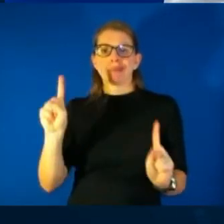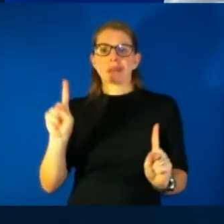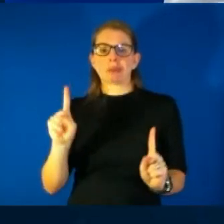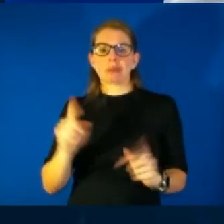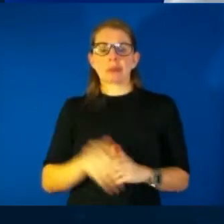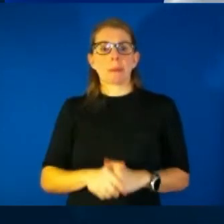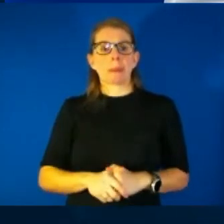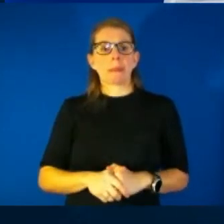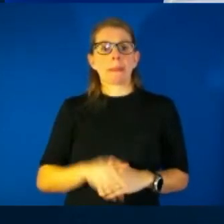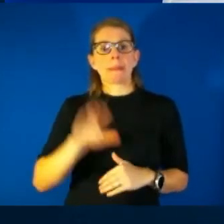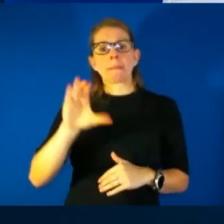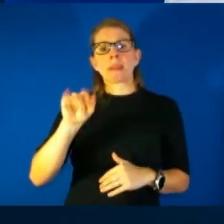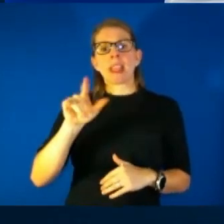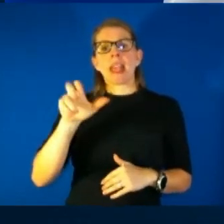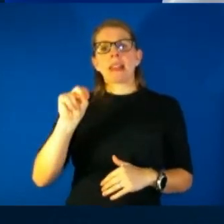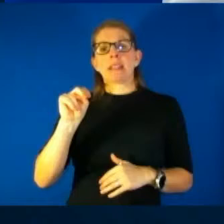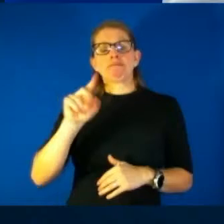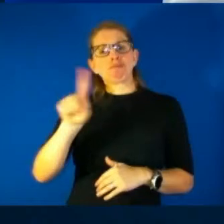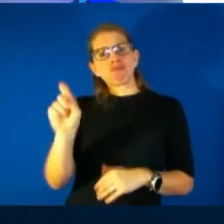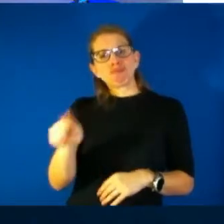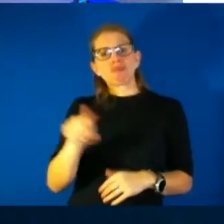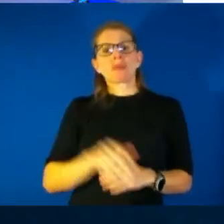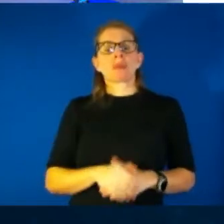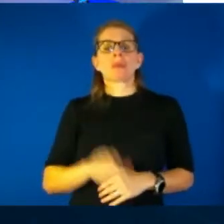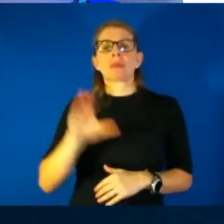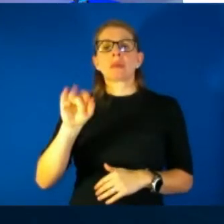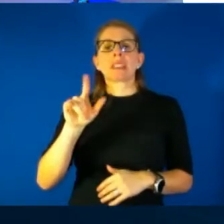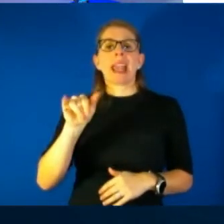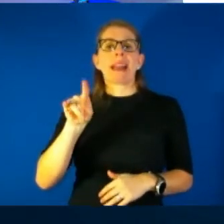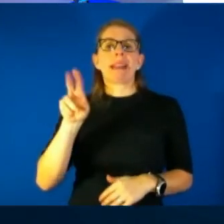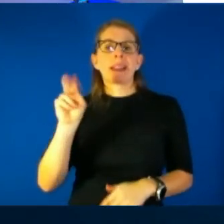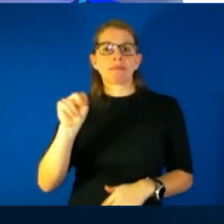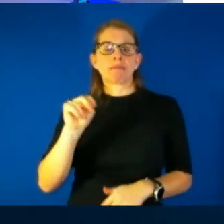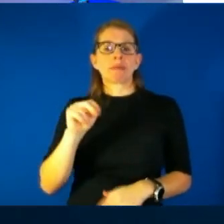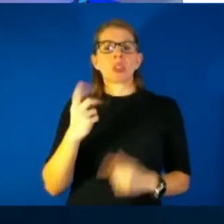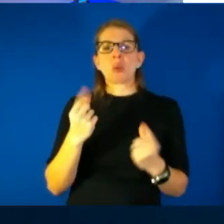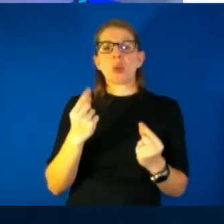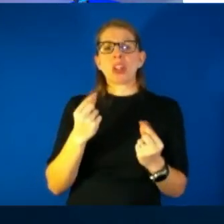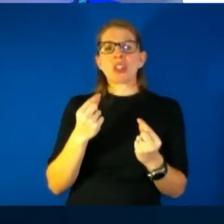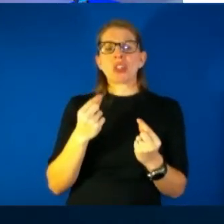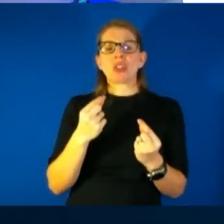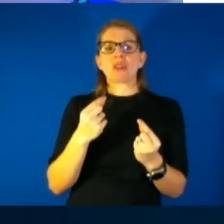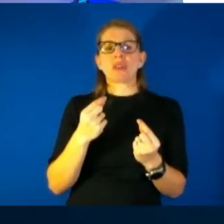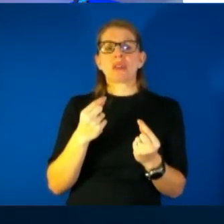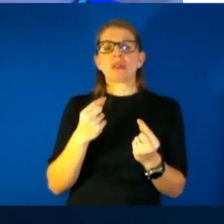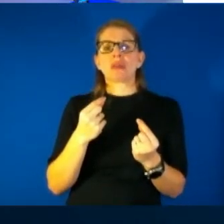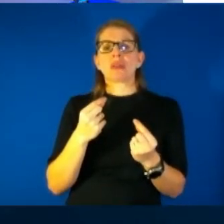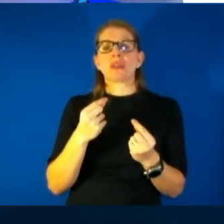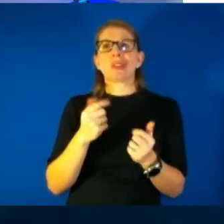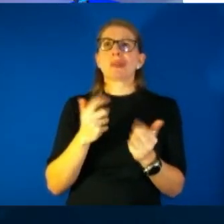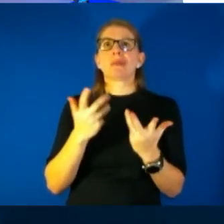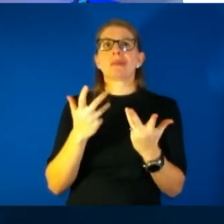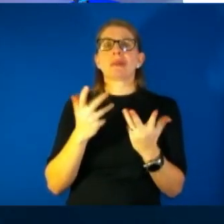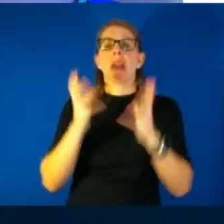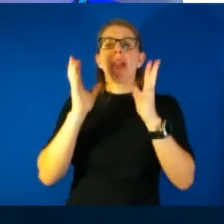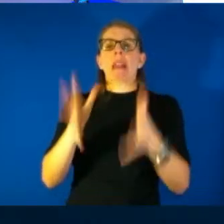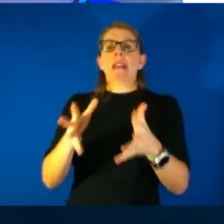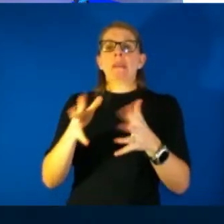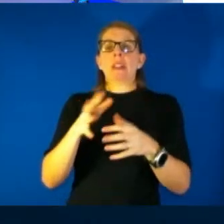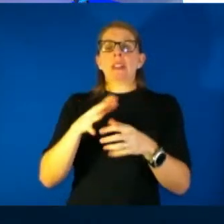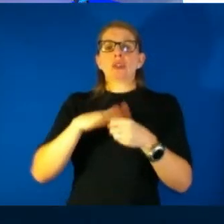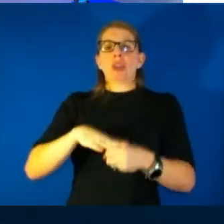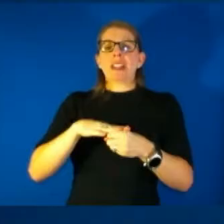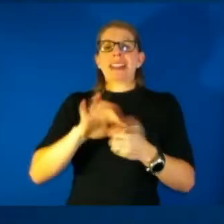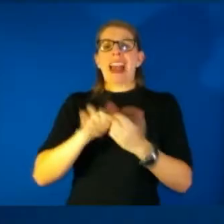let me ask you a question. Caitlin, what do you do to get away from this stress of this? How do you cope?